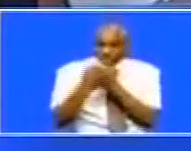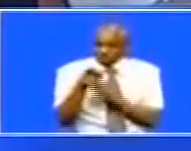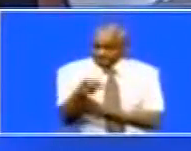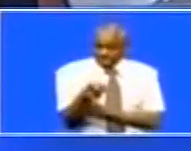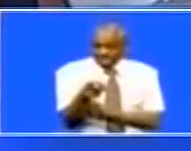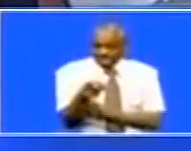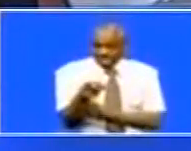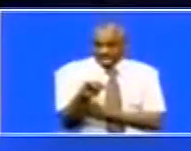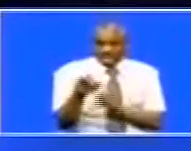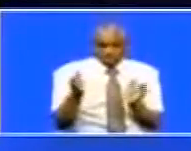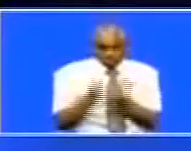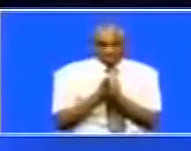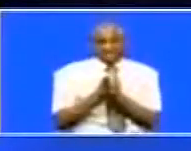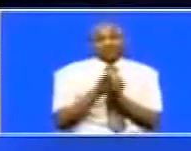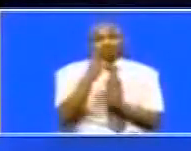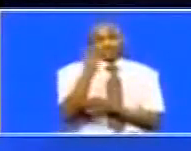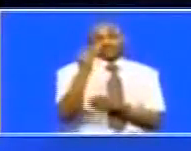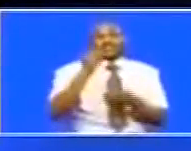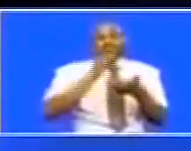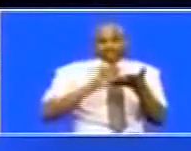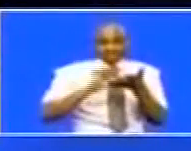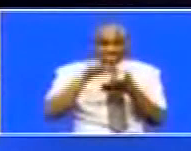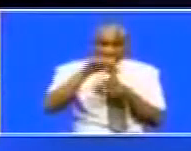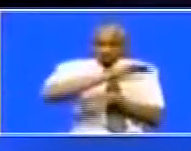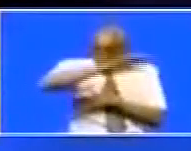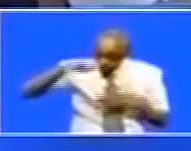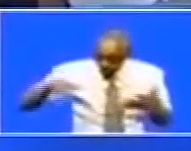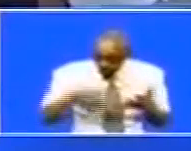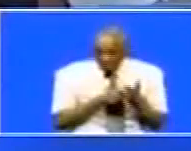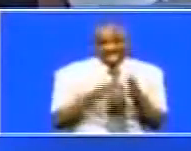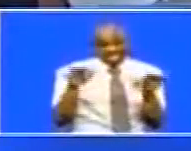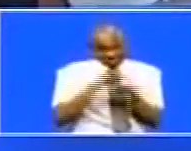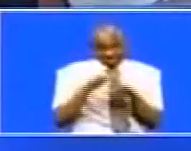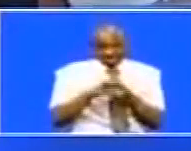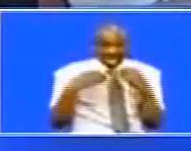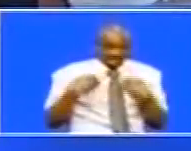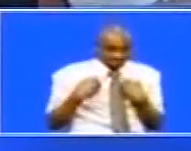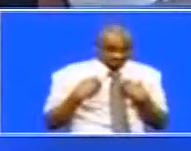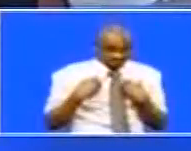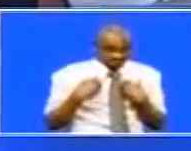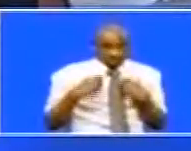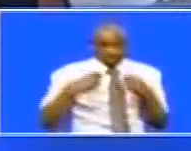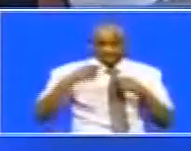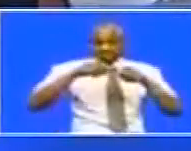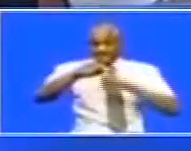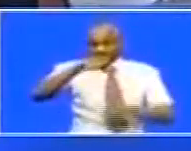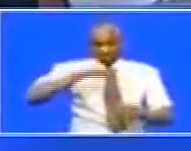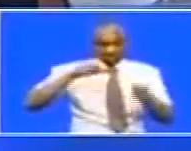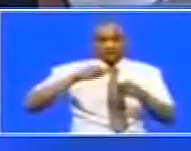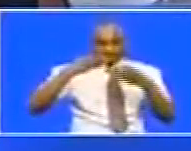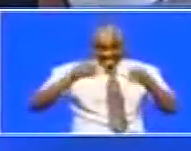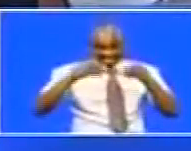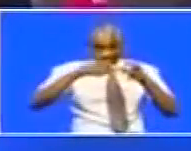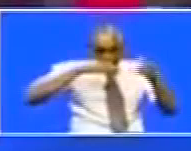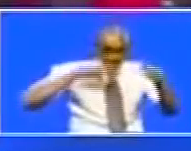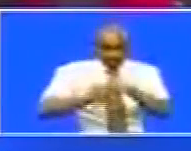and 40 tablets. With this whole kit, and it's put in a ruggedized plastic case that can be wheeled